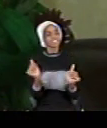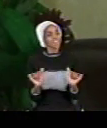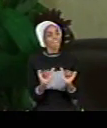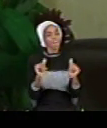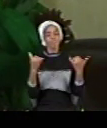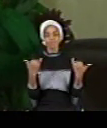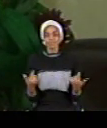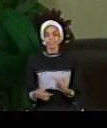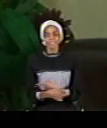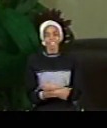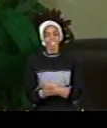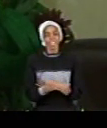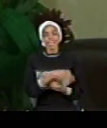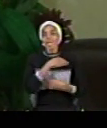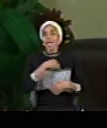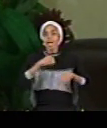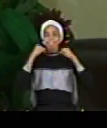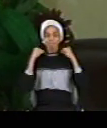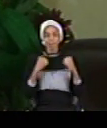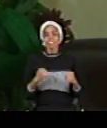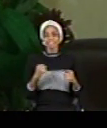save.